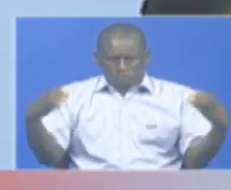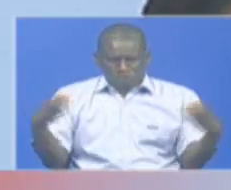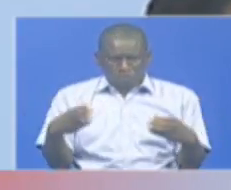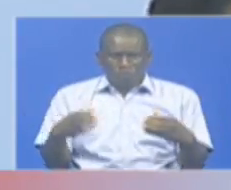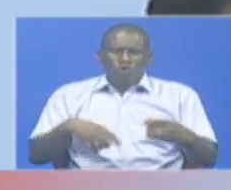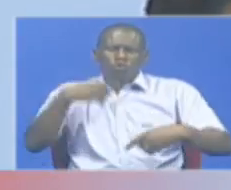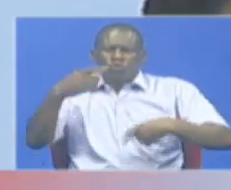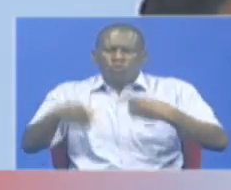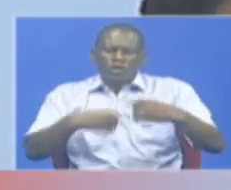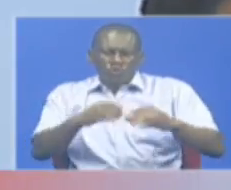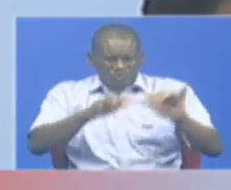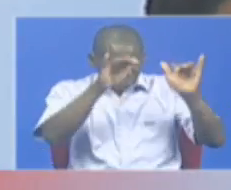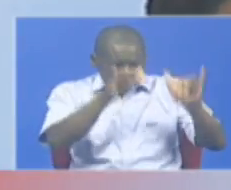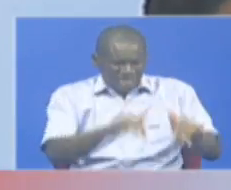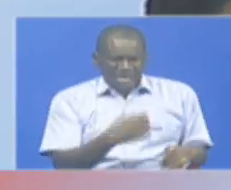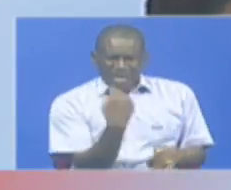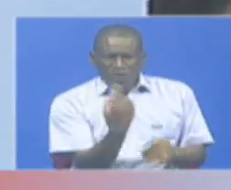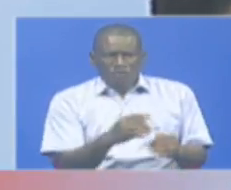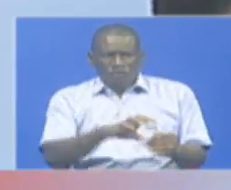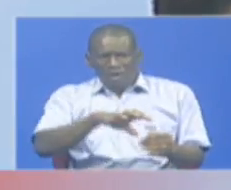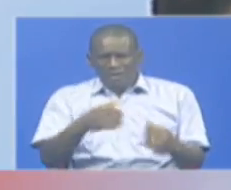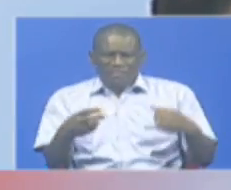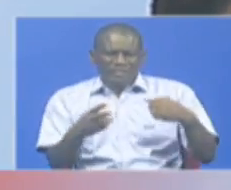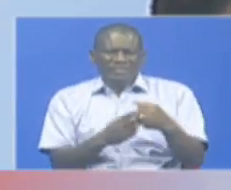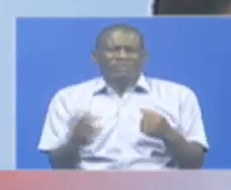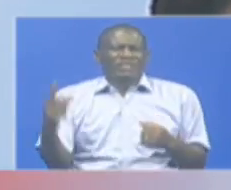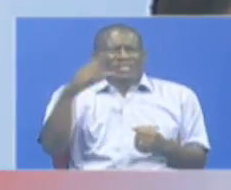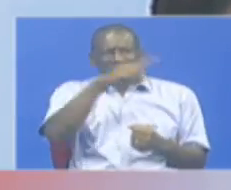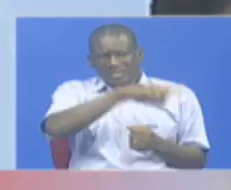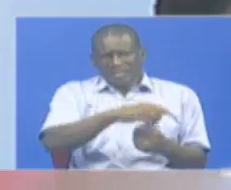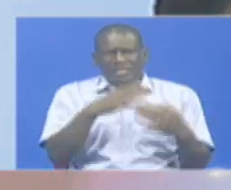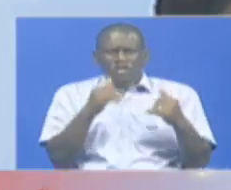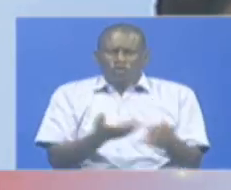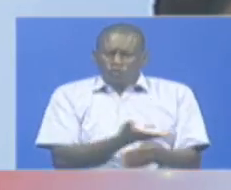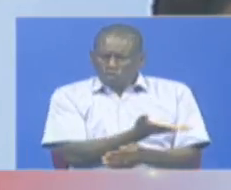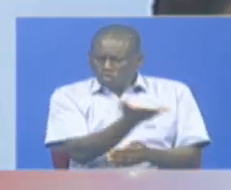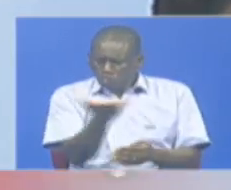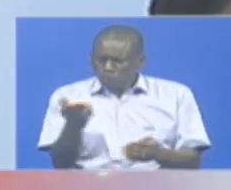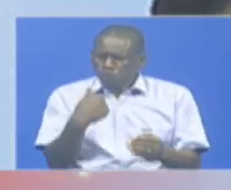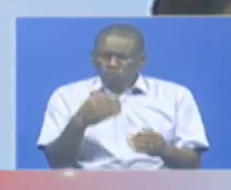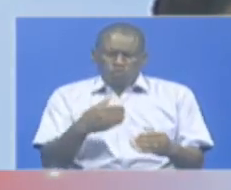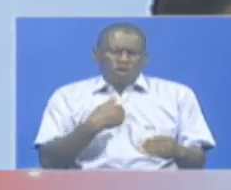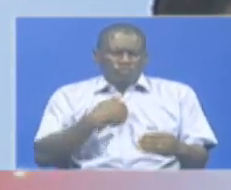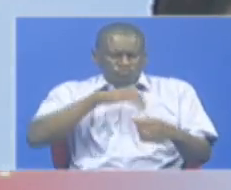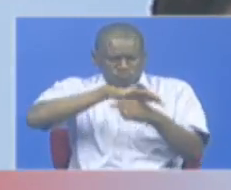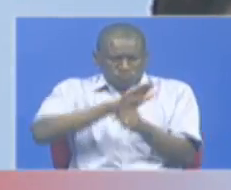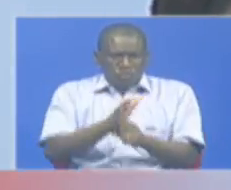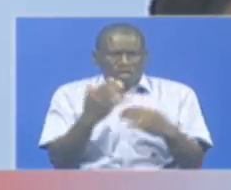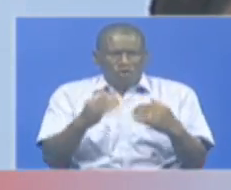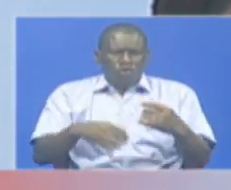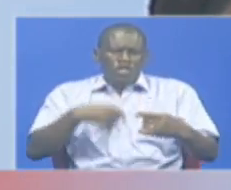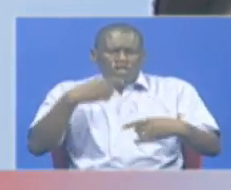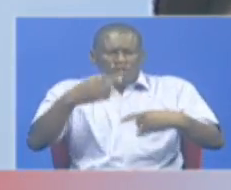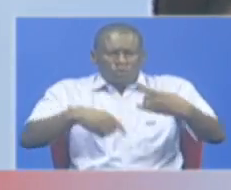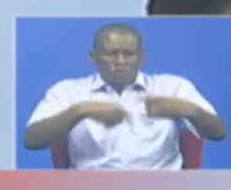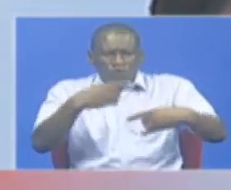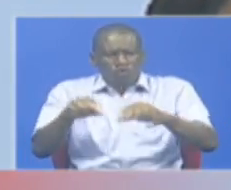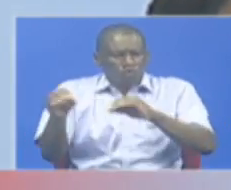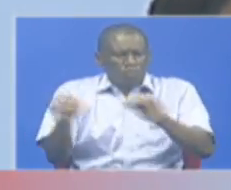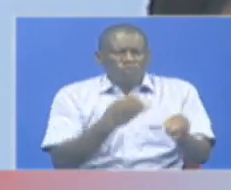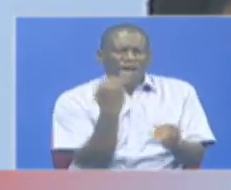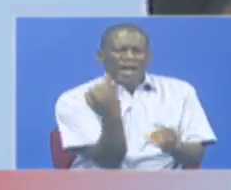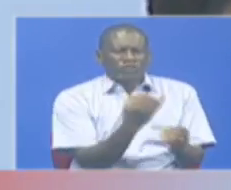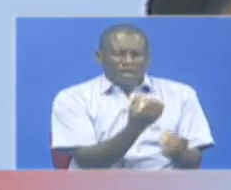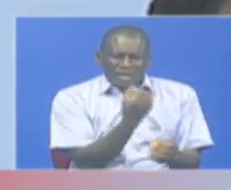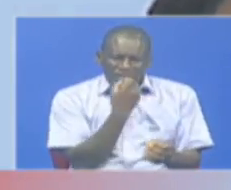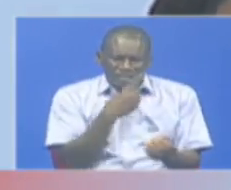continue self-quarantine for an additional 7 days. For those who test positive, of course, they will proceed to the isolation and